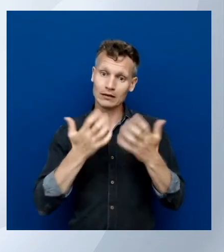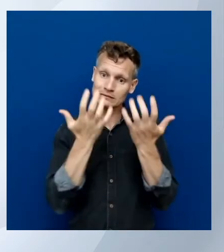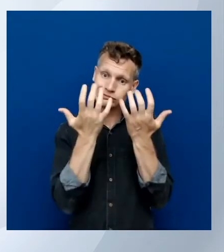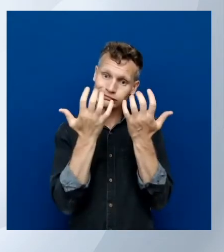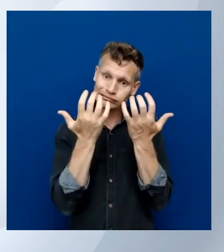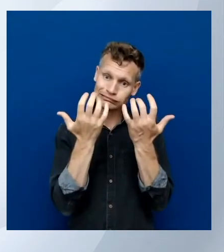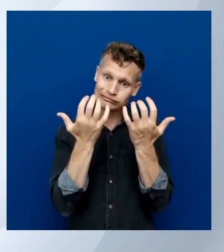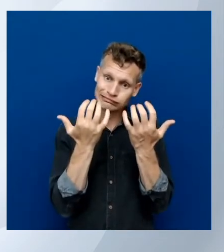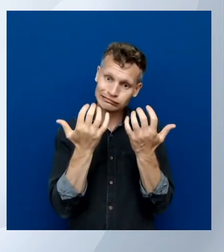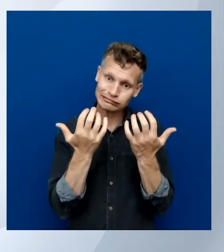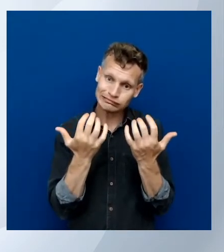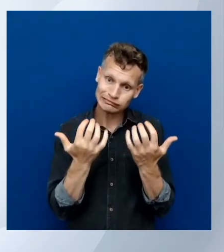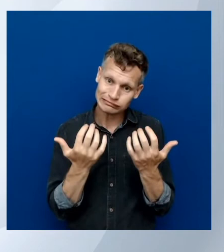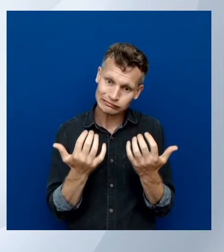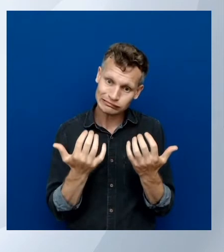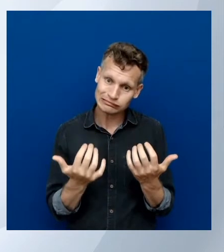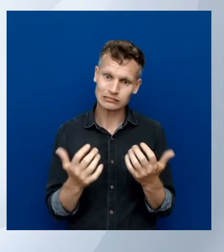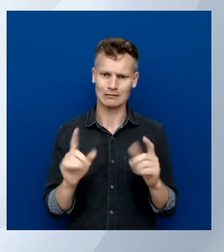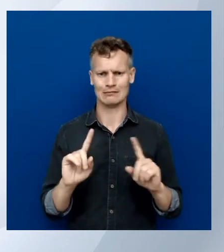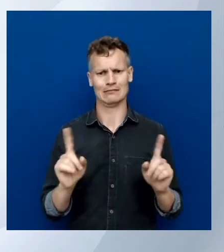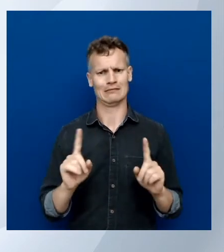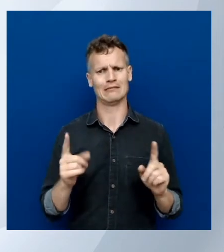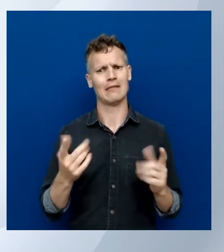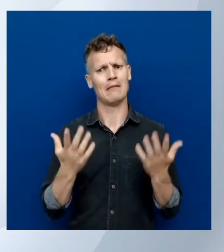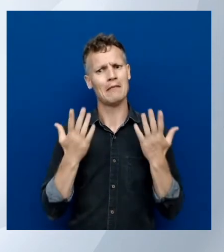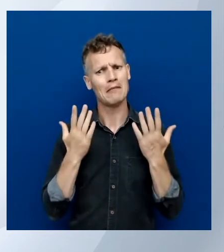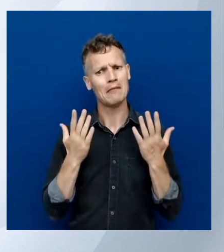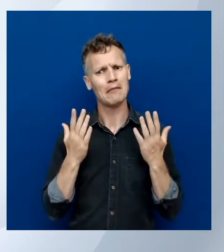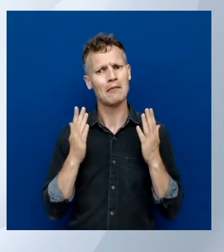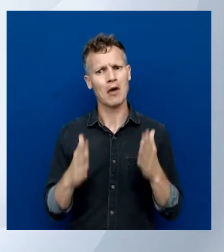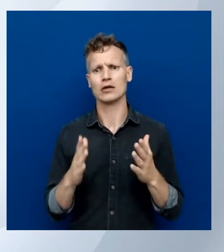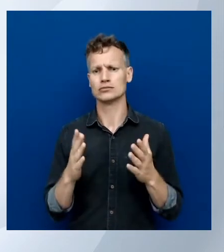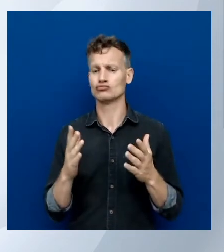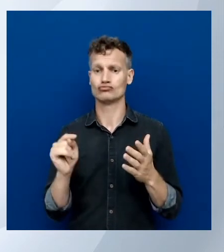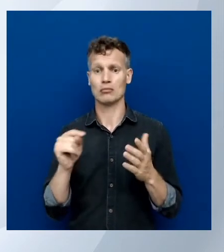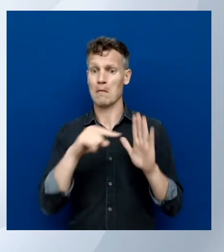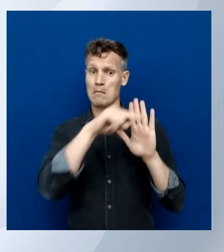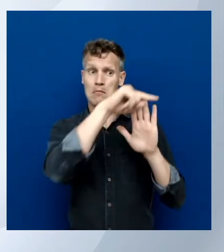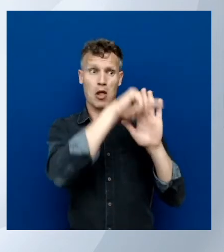apply this policy to my cluster, and it worked.